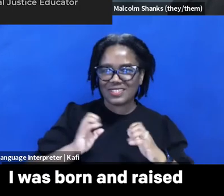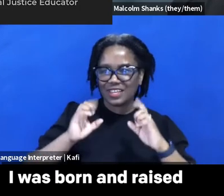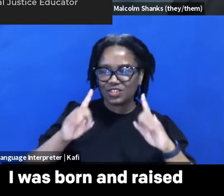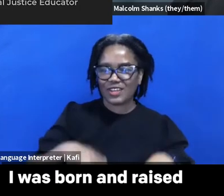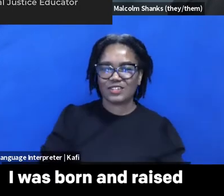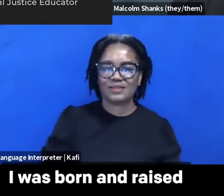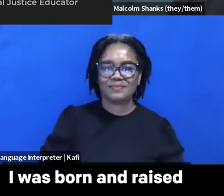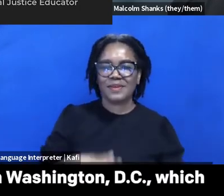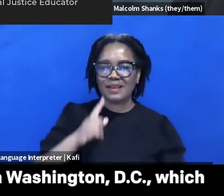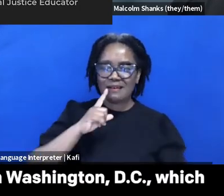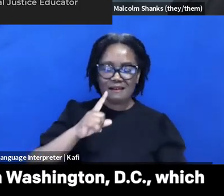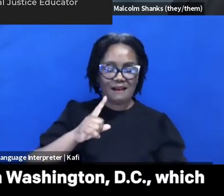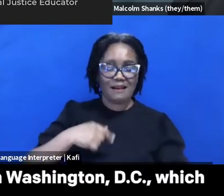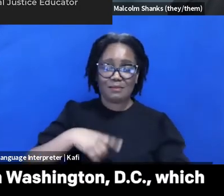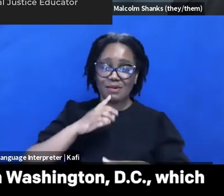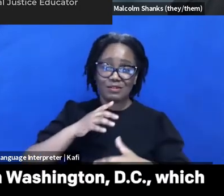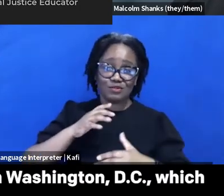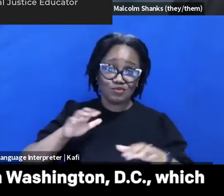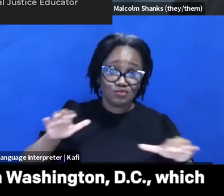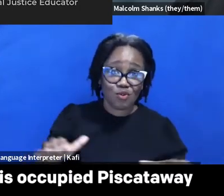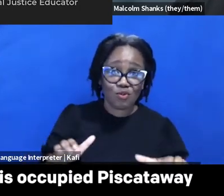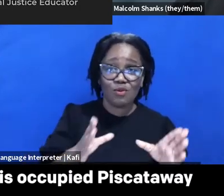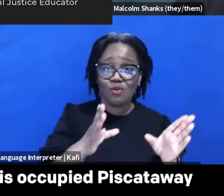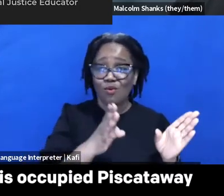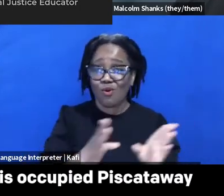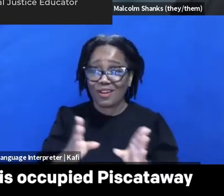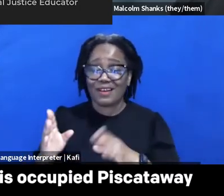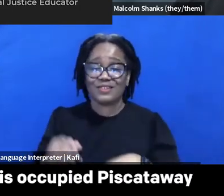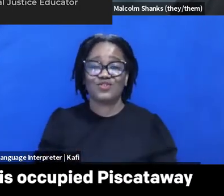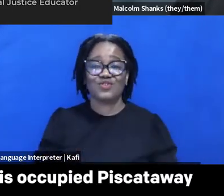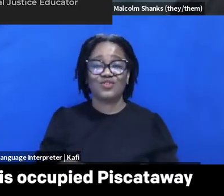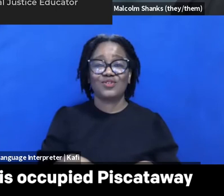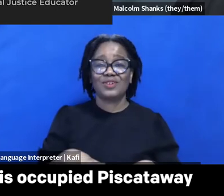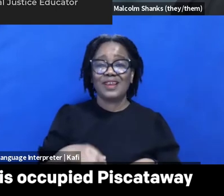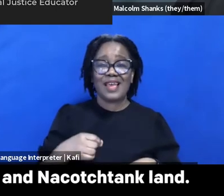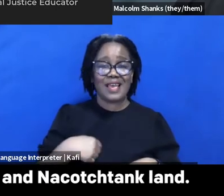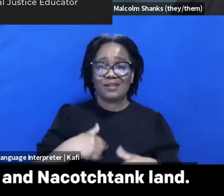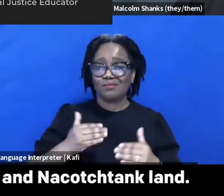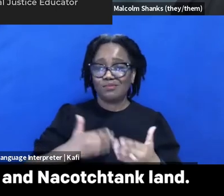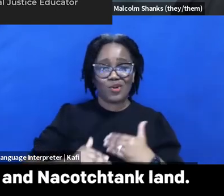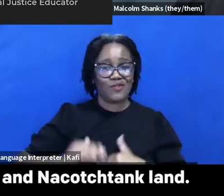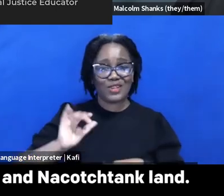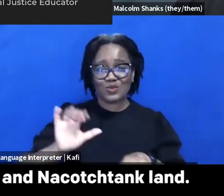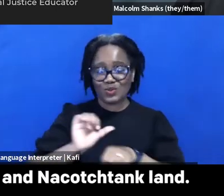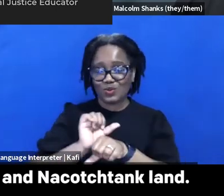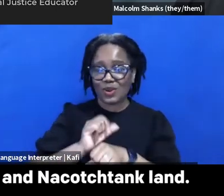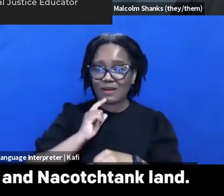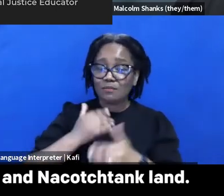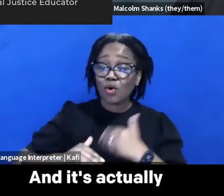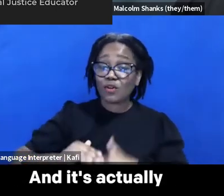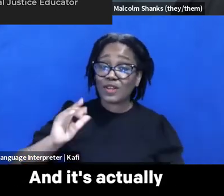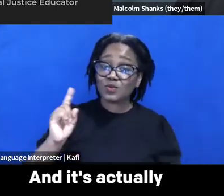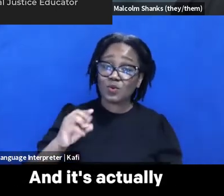an activist. I was born and raised in Washington, D.C., which is occupied Piscataway